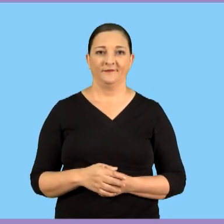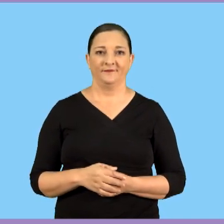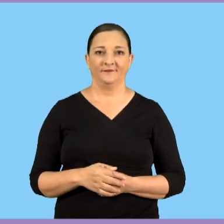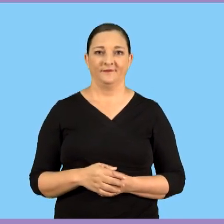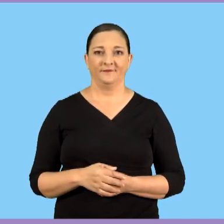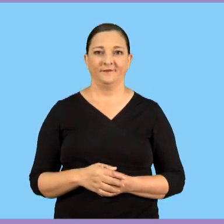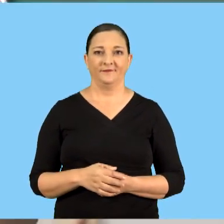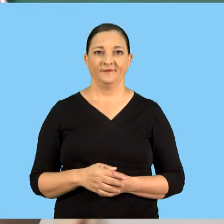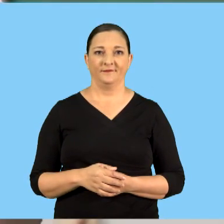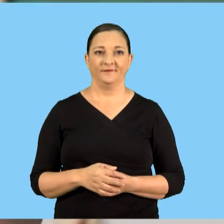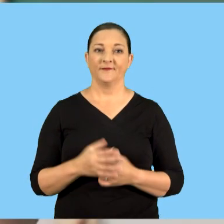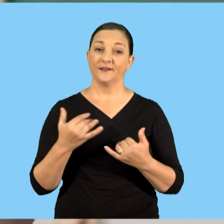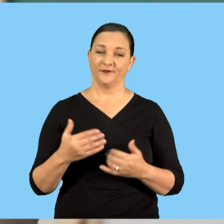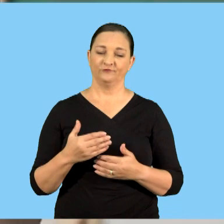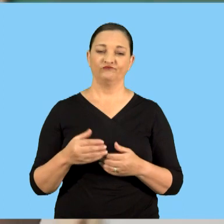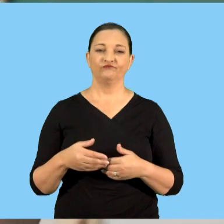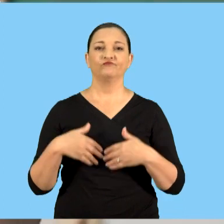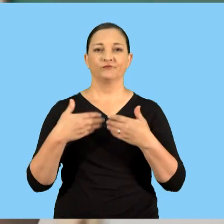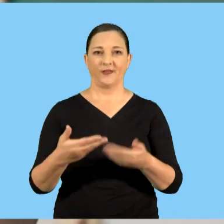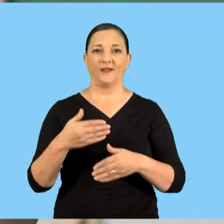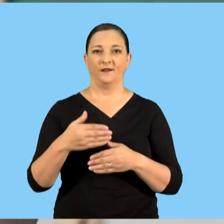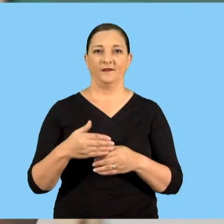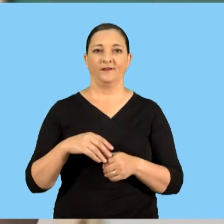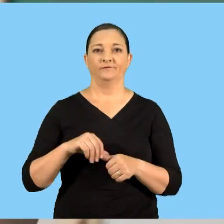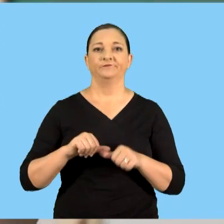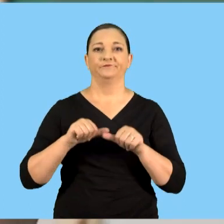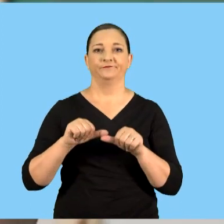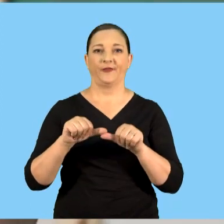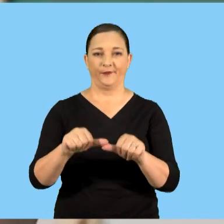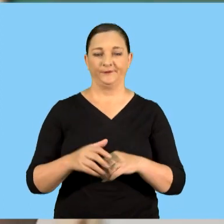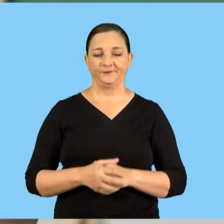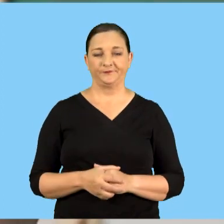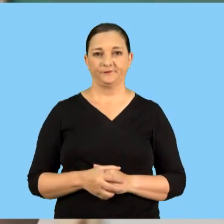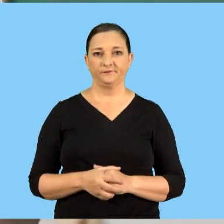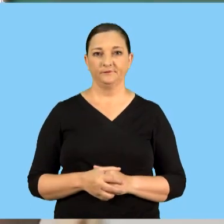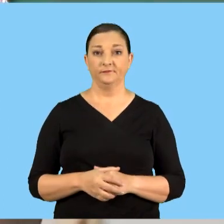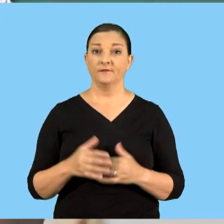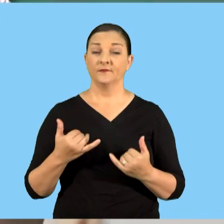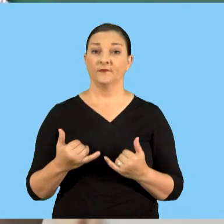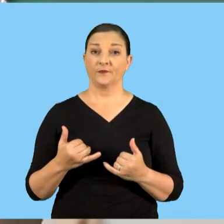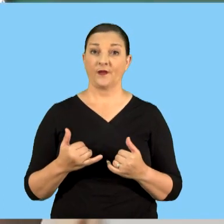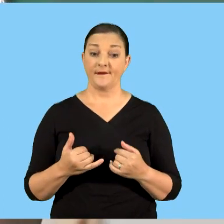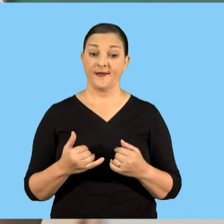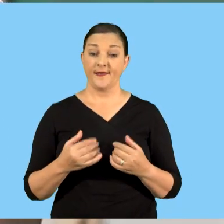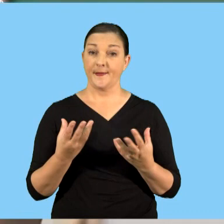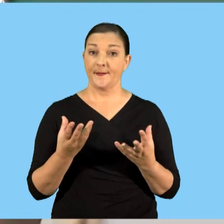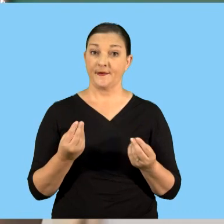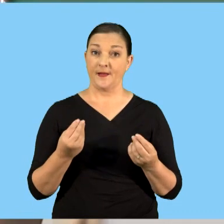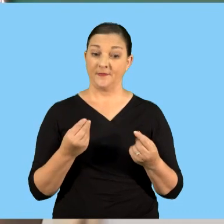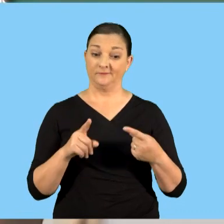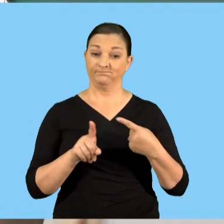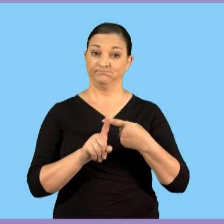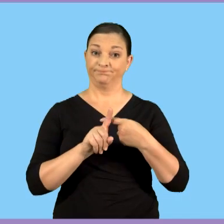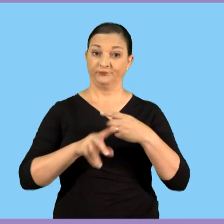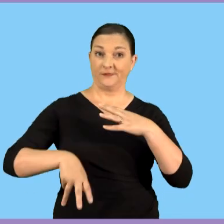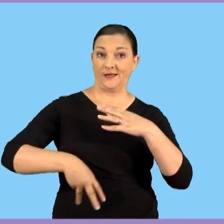by 8. Let's move on to the addition of positive numbers. So when we add numbers that are both